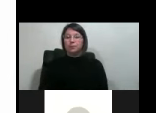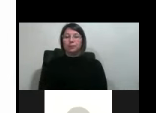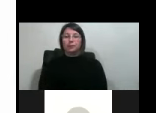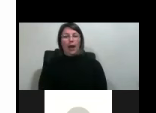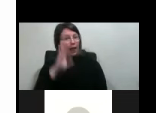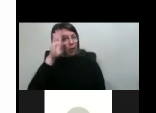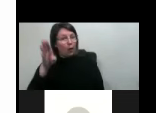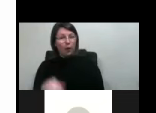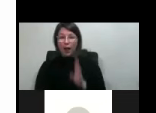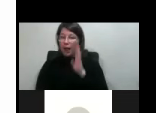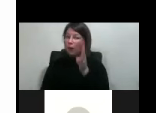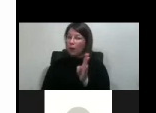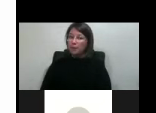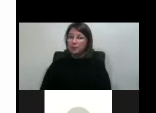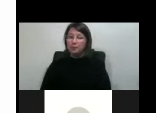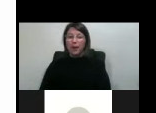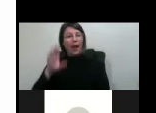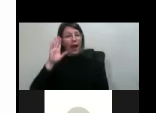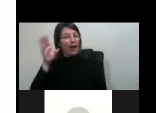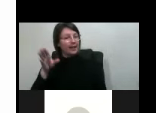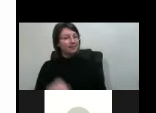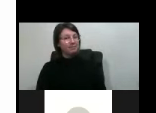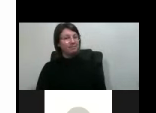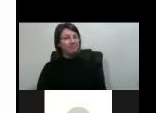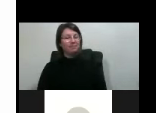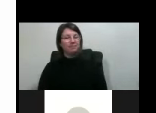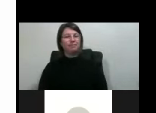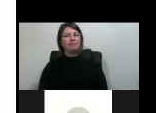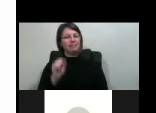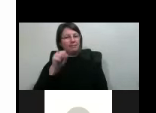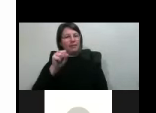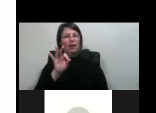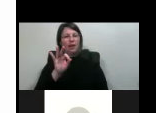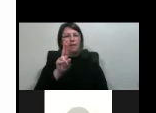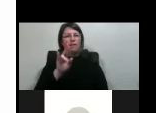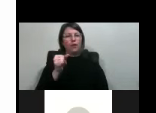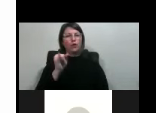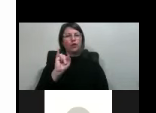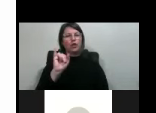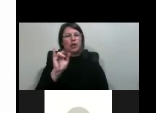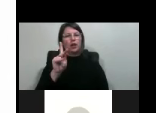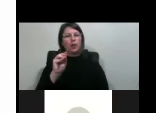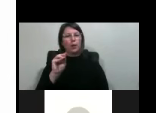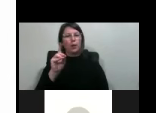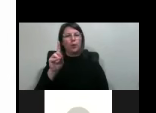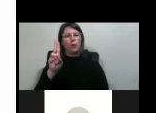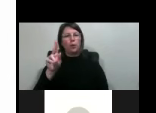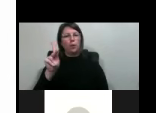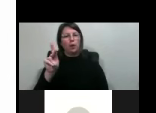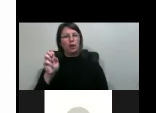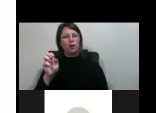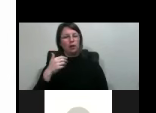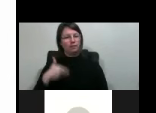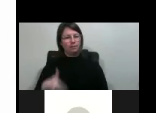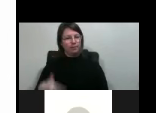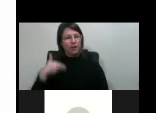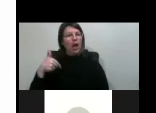Hello. Hello. Hi. Hi. Yeah, I'm Fujiko Duke. I just wanted to start